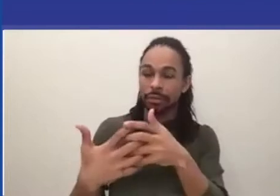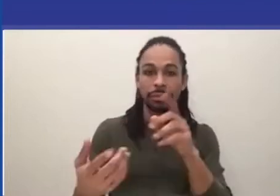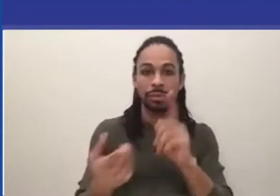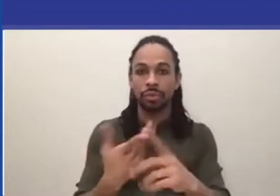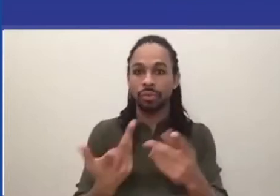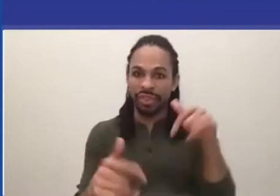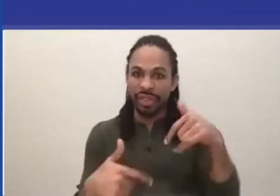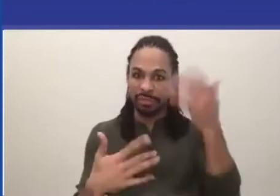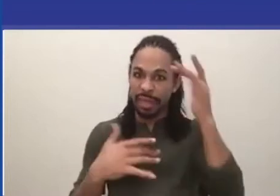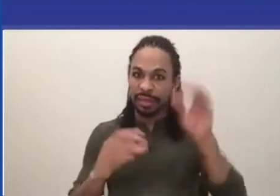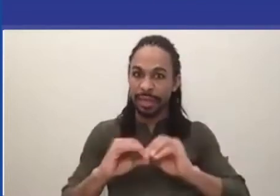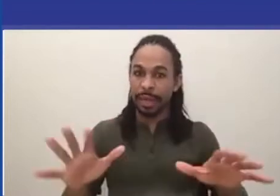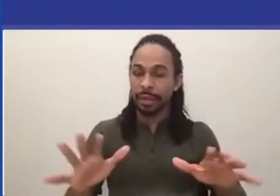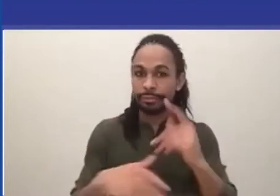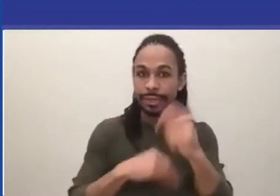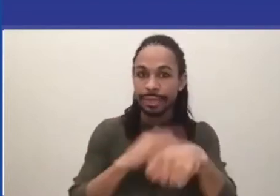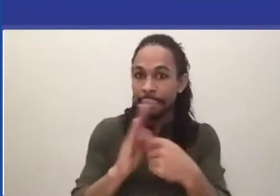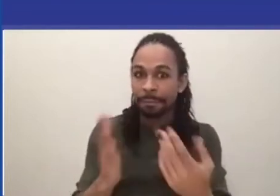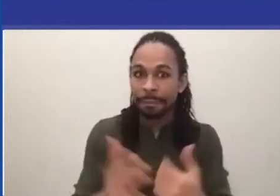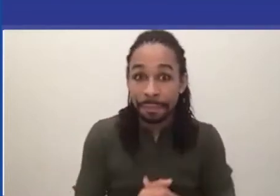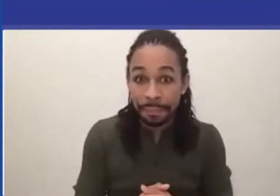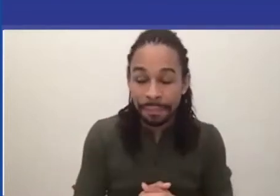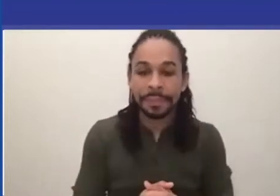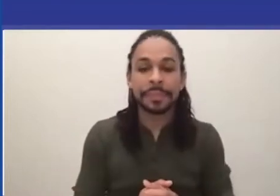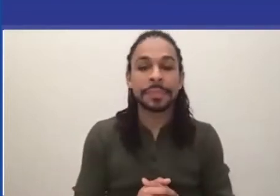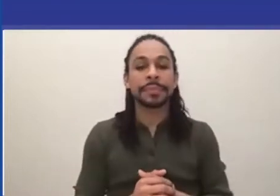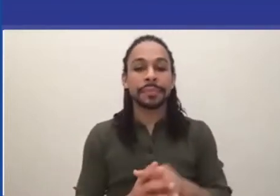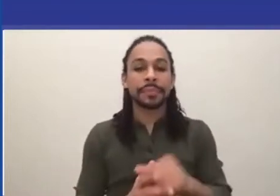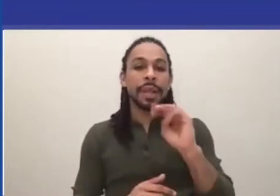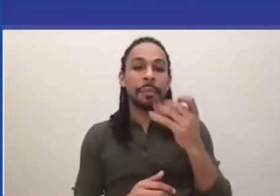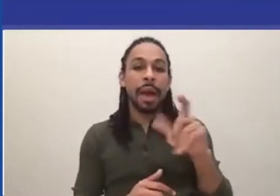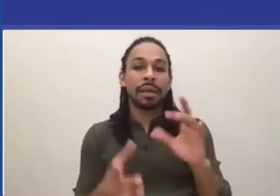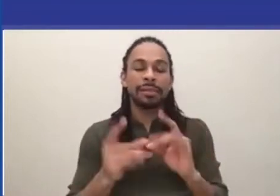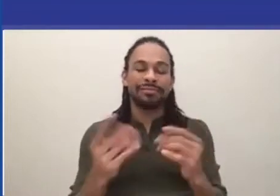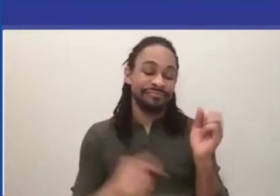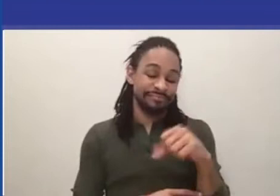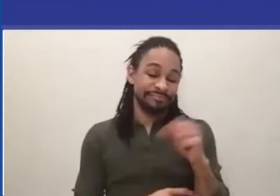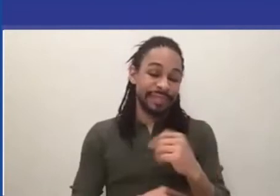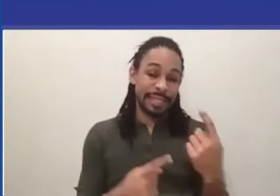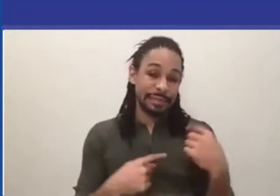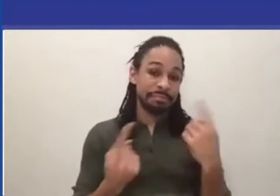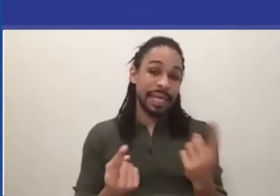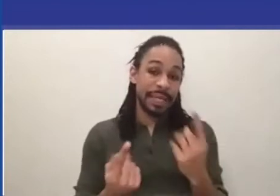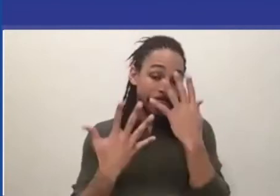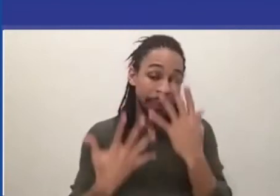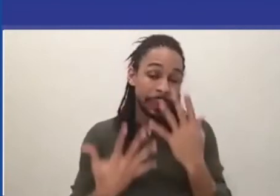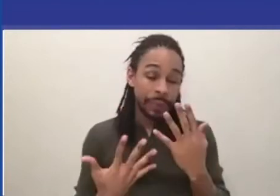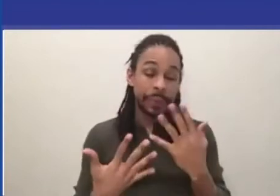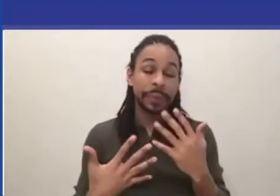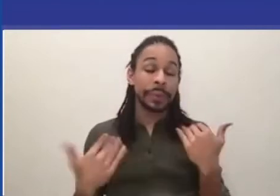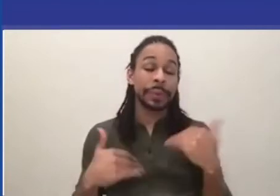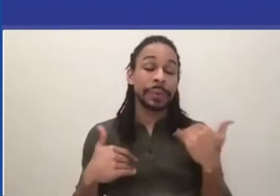moment? This has been devastating. And I would say for me, at one point, it was sheer